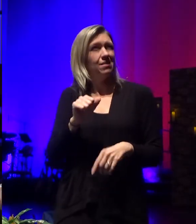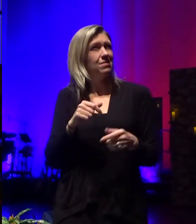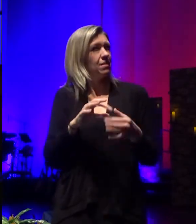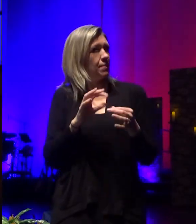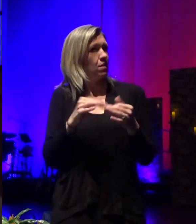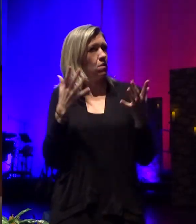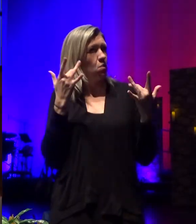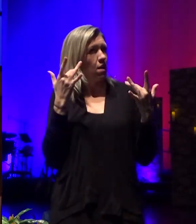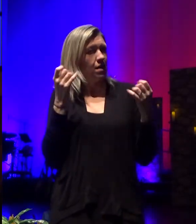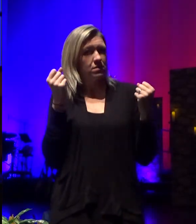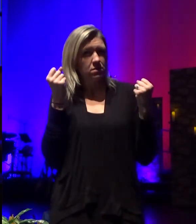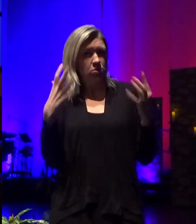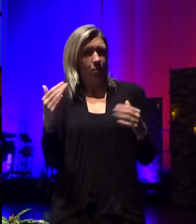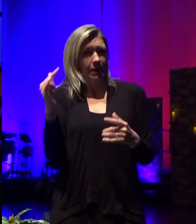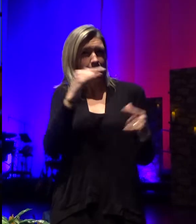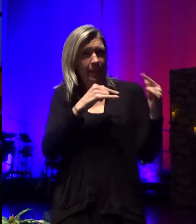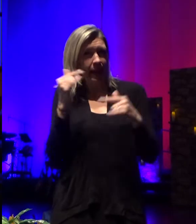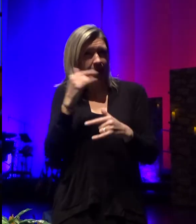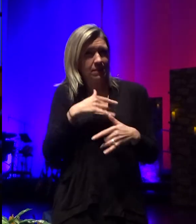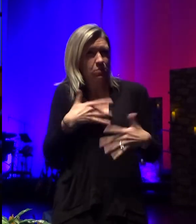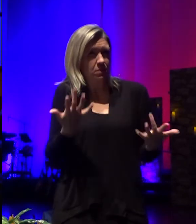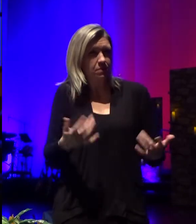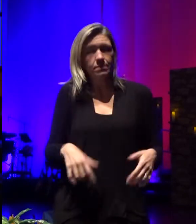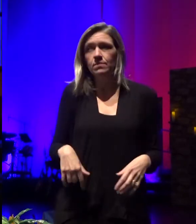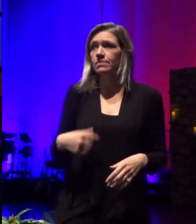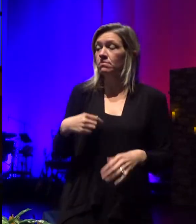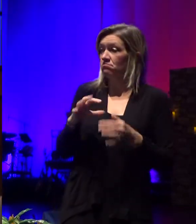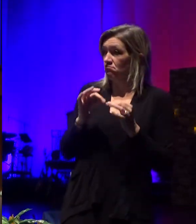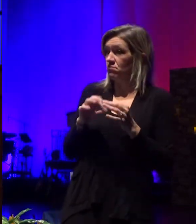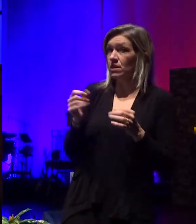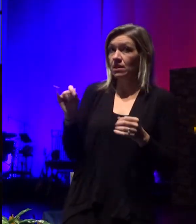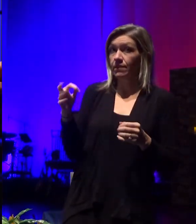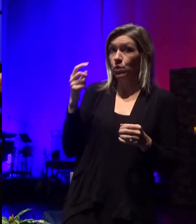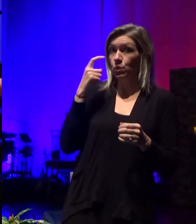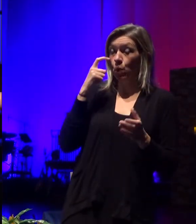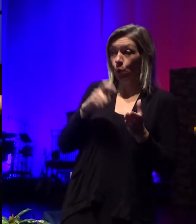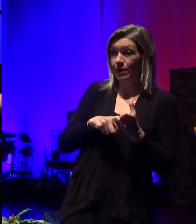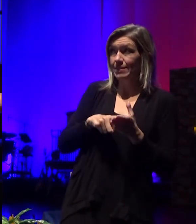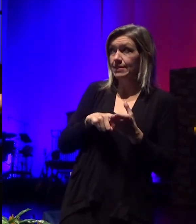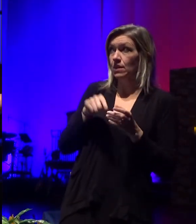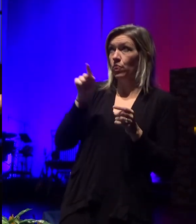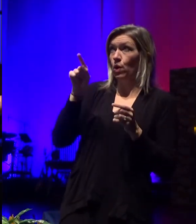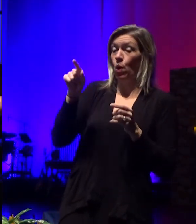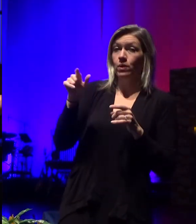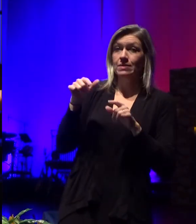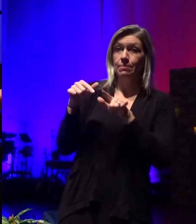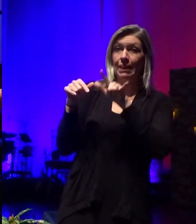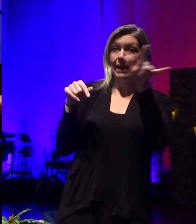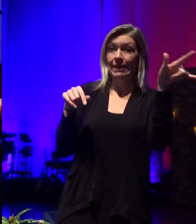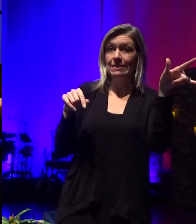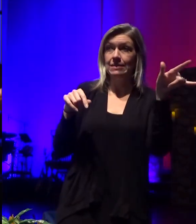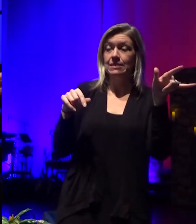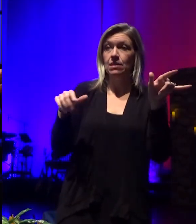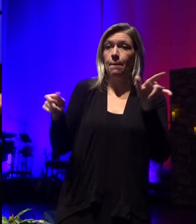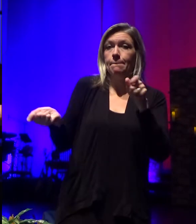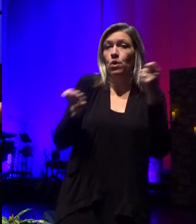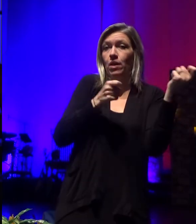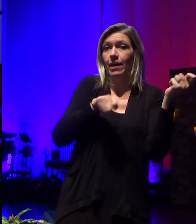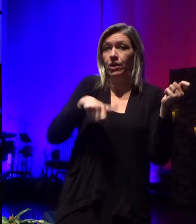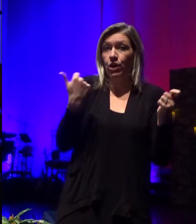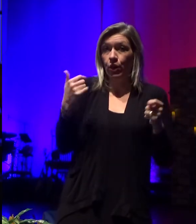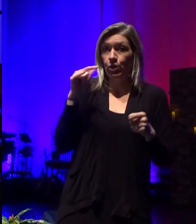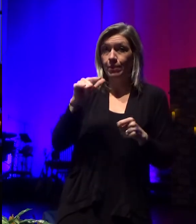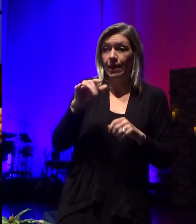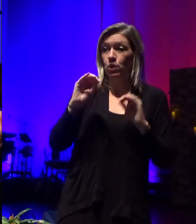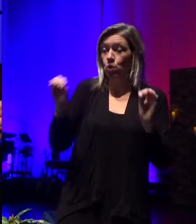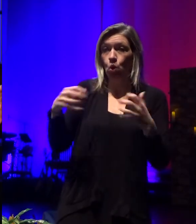that? Why so many? And I said, well, if you notice, those planes are towing another plane, an engineless plane called a glider.